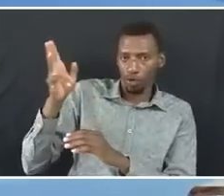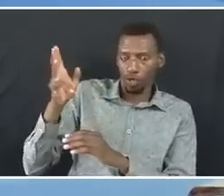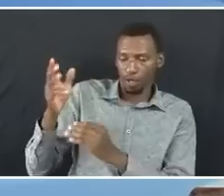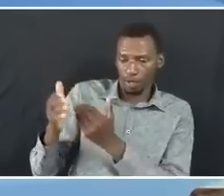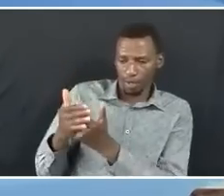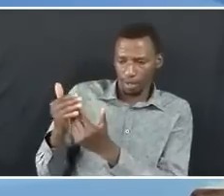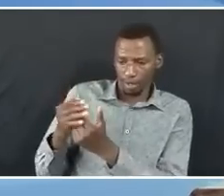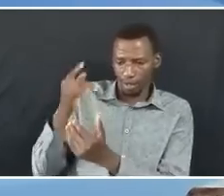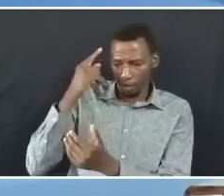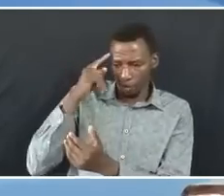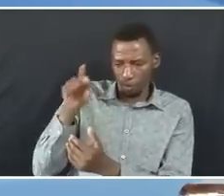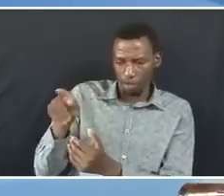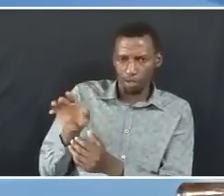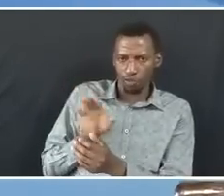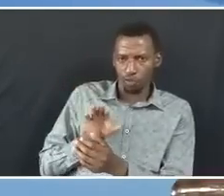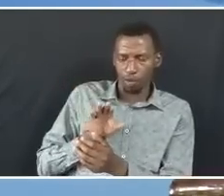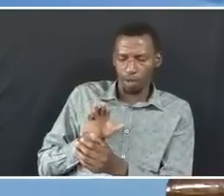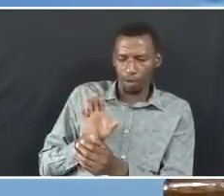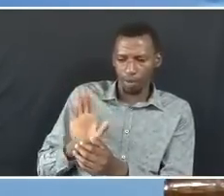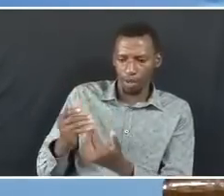son.